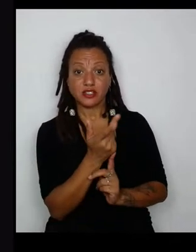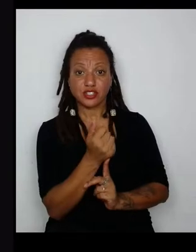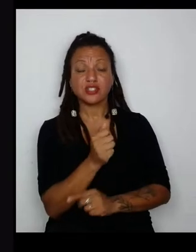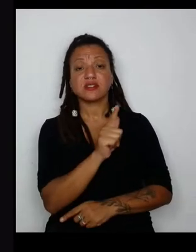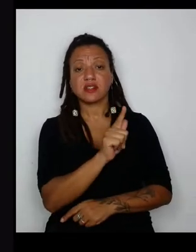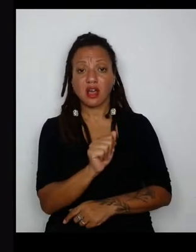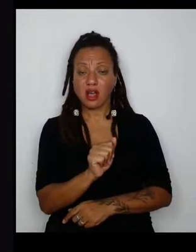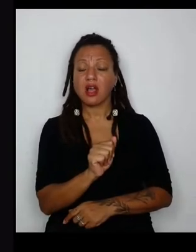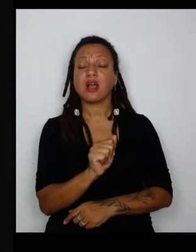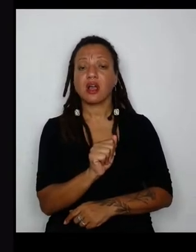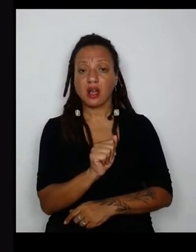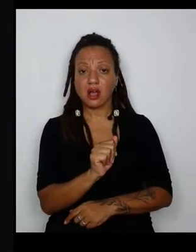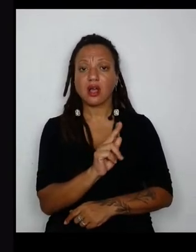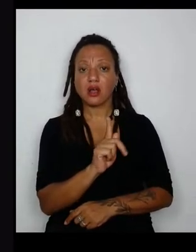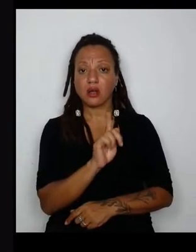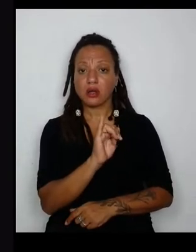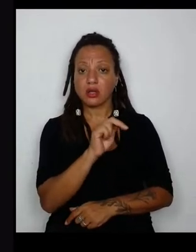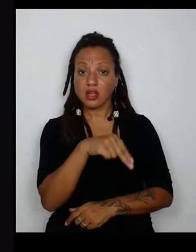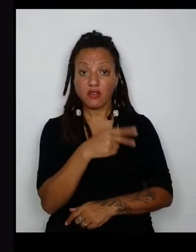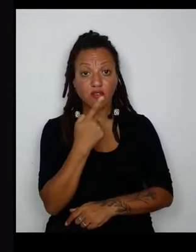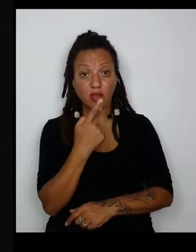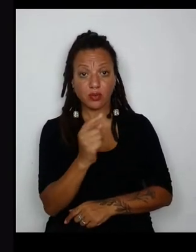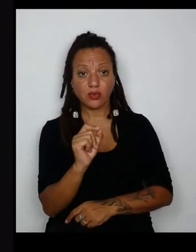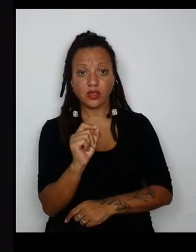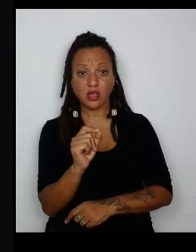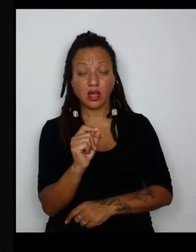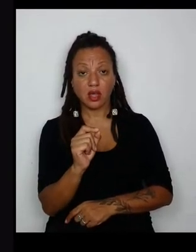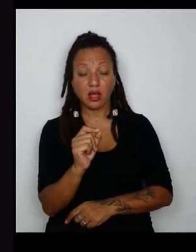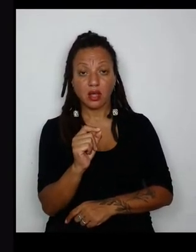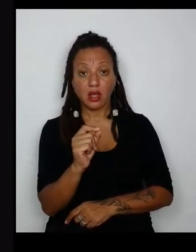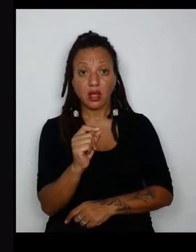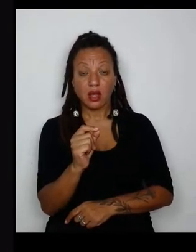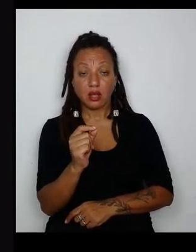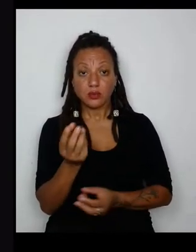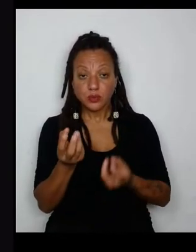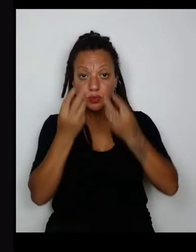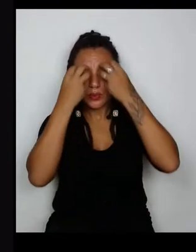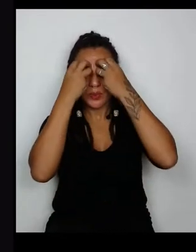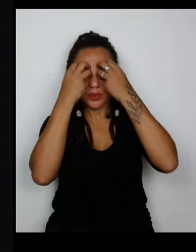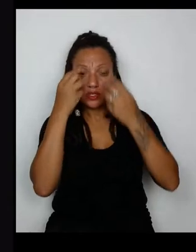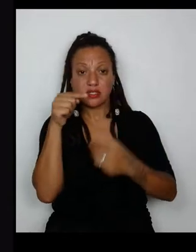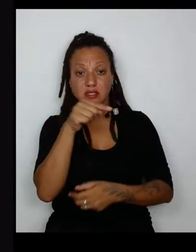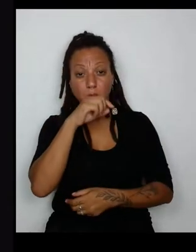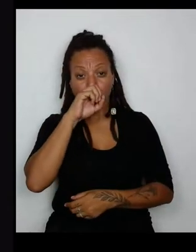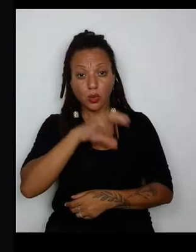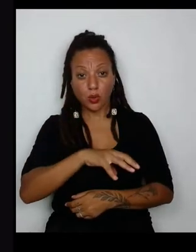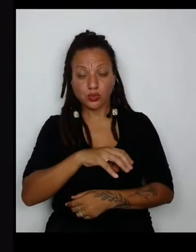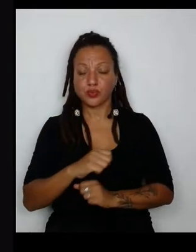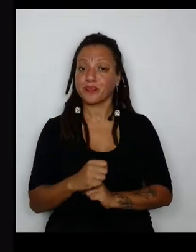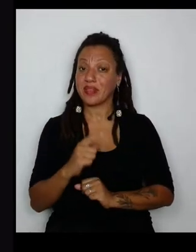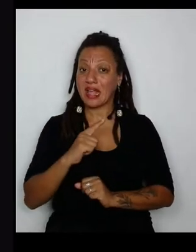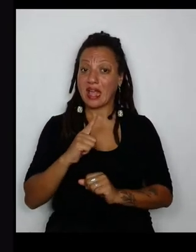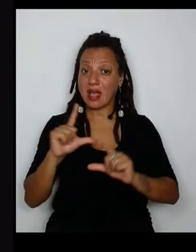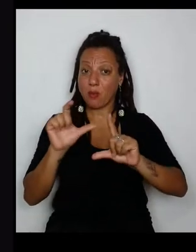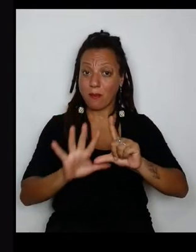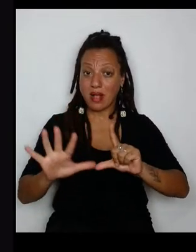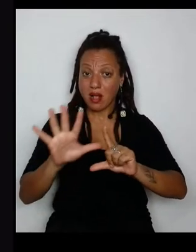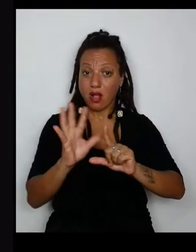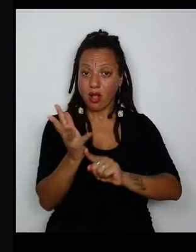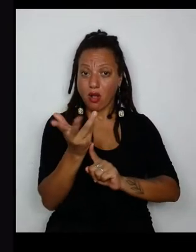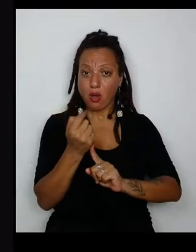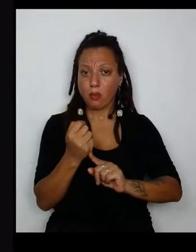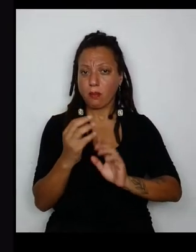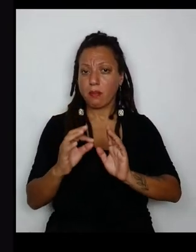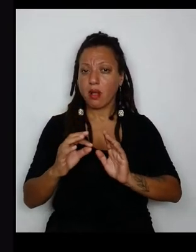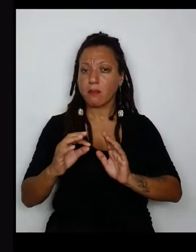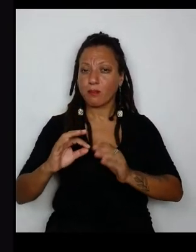rude dude and a silk needlework uh work uh juxtaposed onto a pacific uh kind